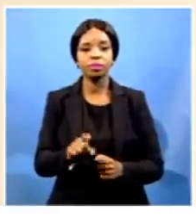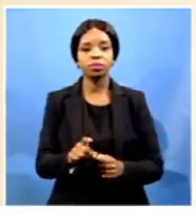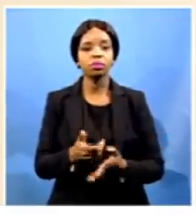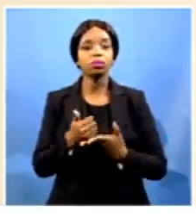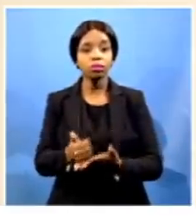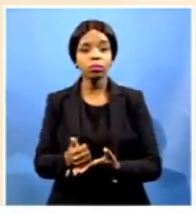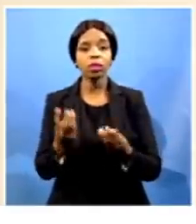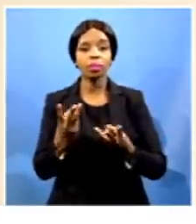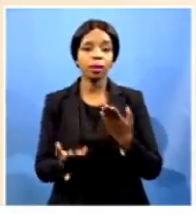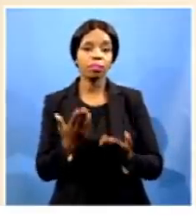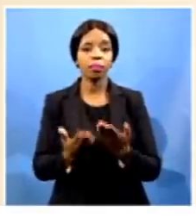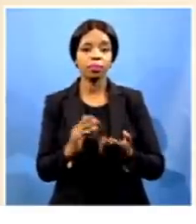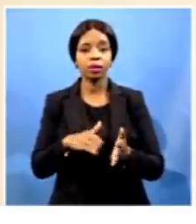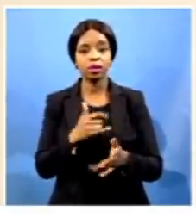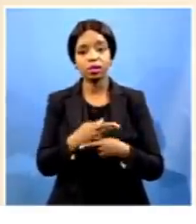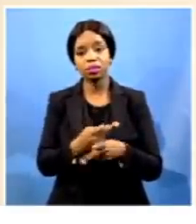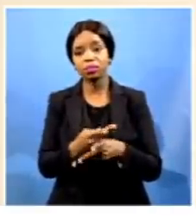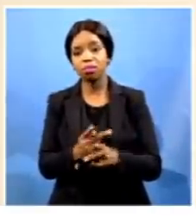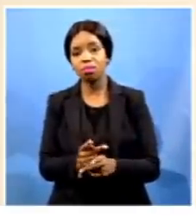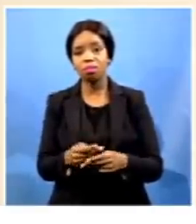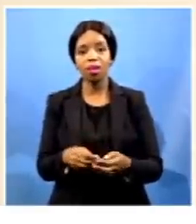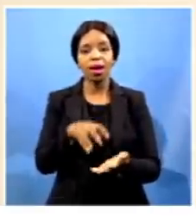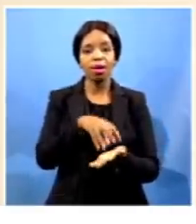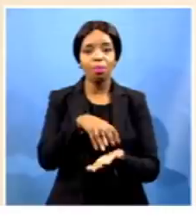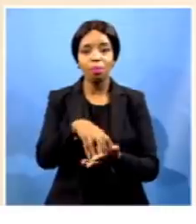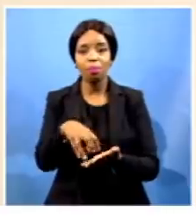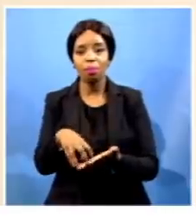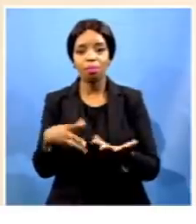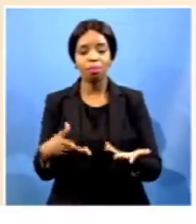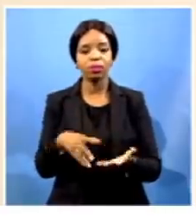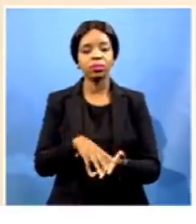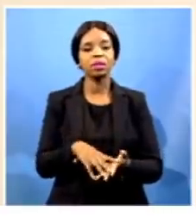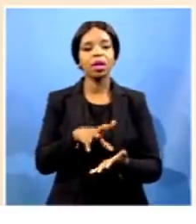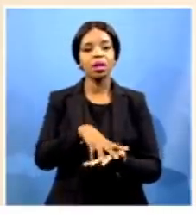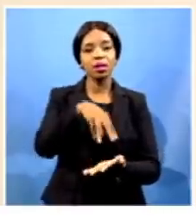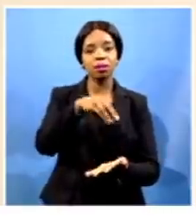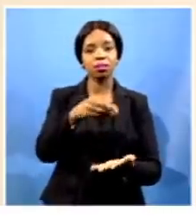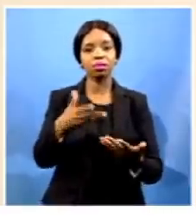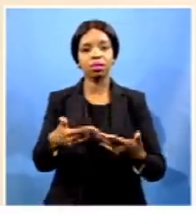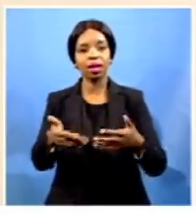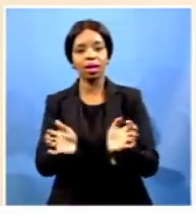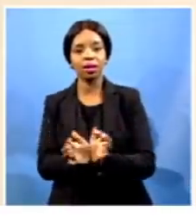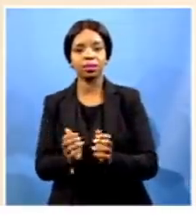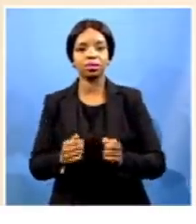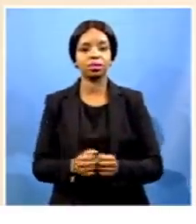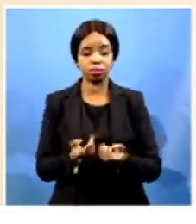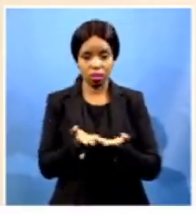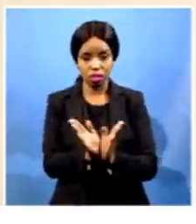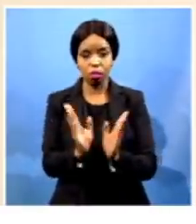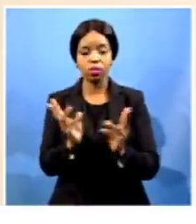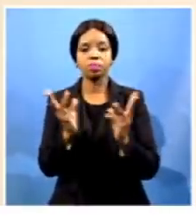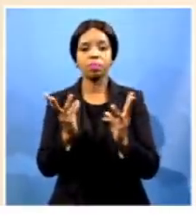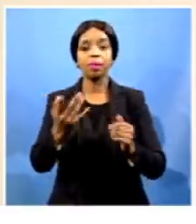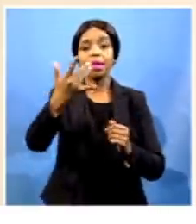just produces cakes and scones, and they make about 5,000, 6,000, 7,000 rands a month. And those particular young people, if you look